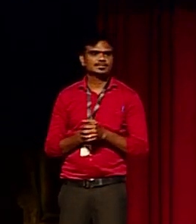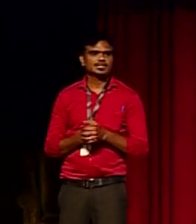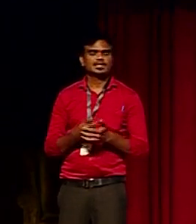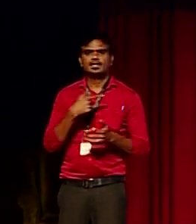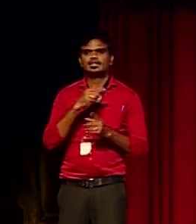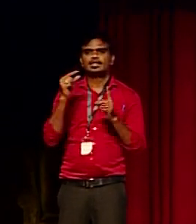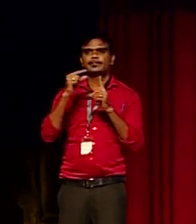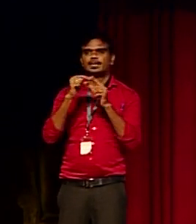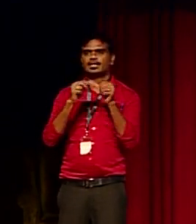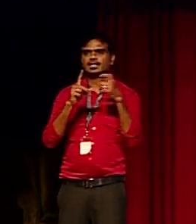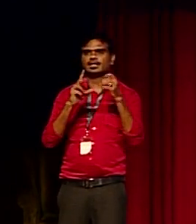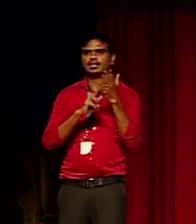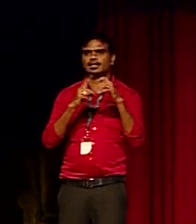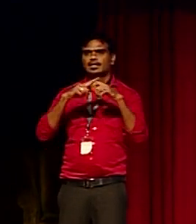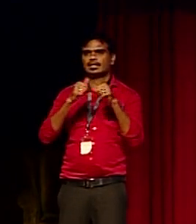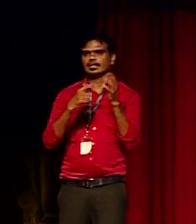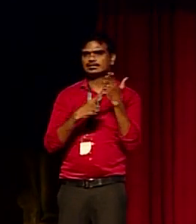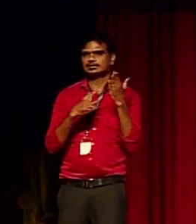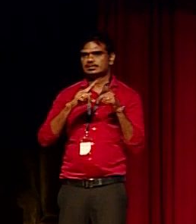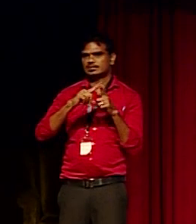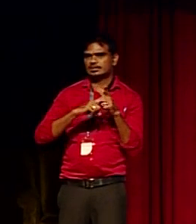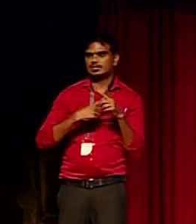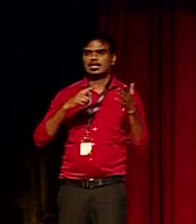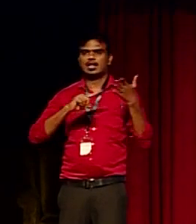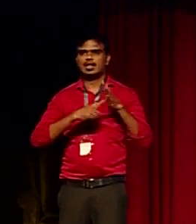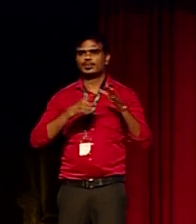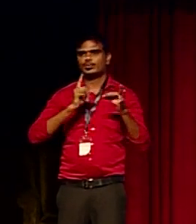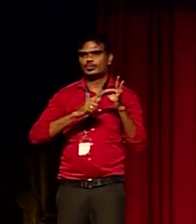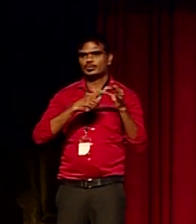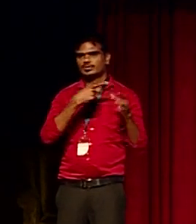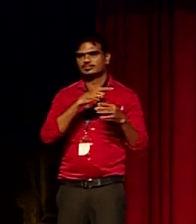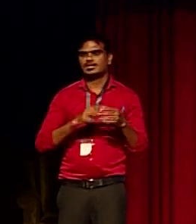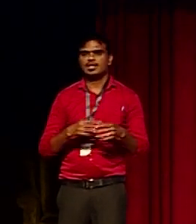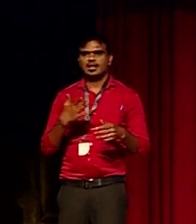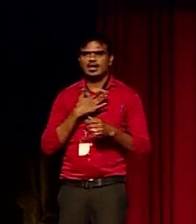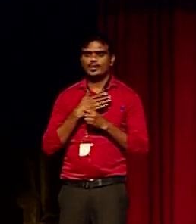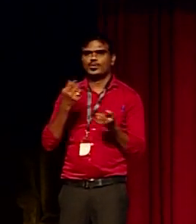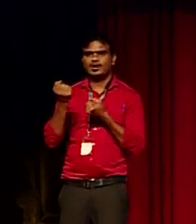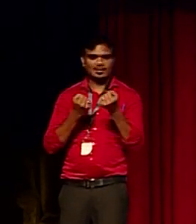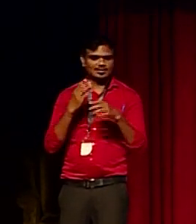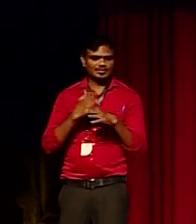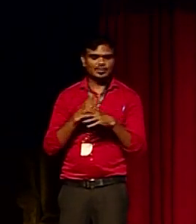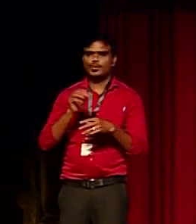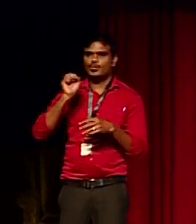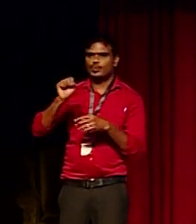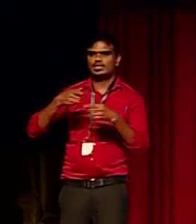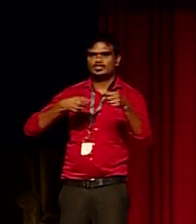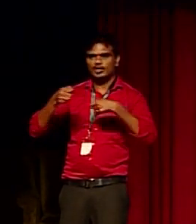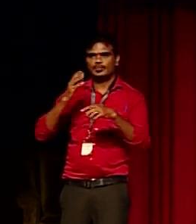This is Pankaj. He's a mechanic, and he loved just working on cars. Now he has his own workshop.